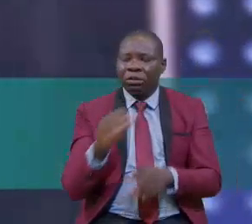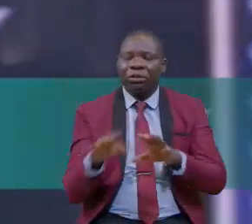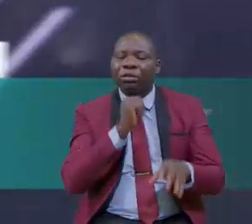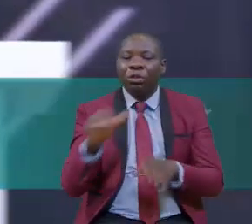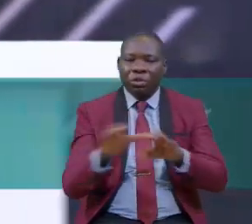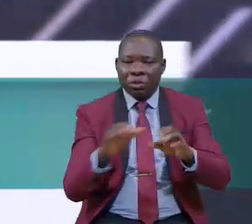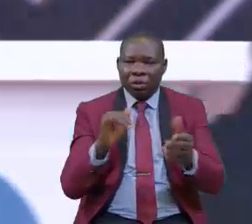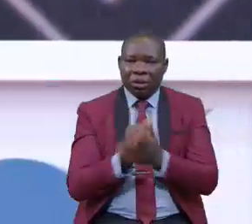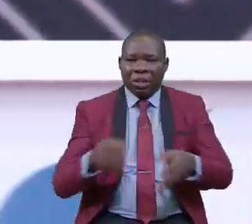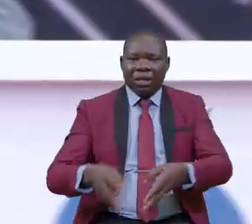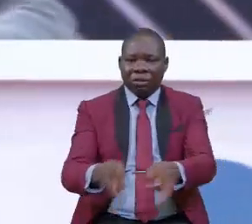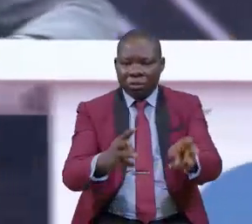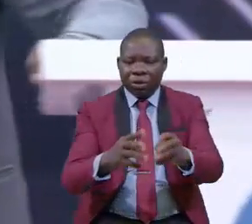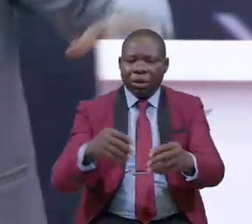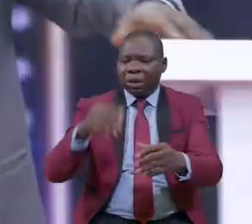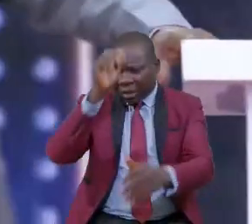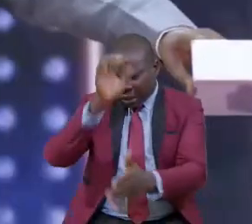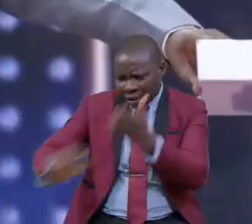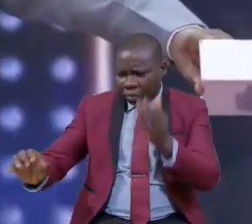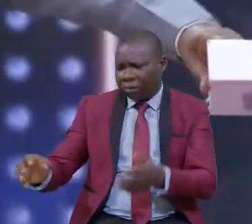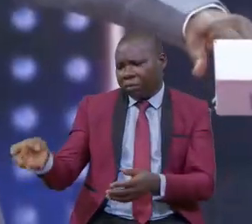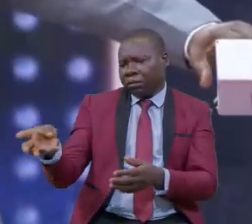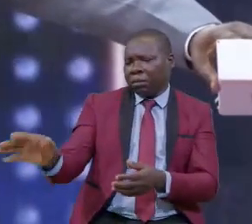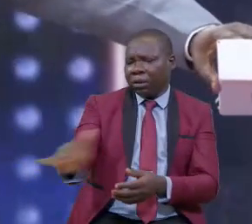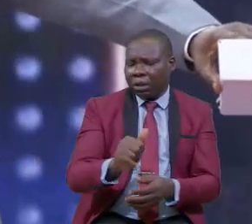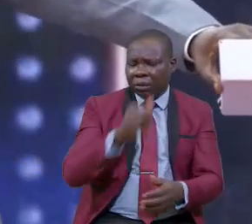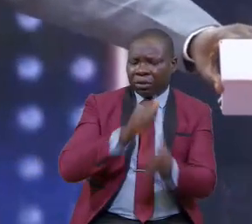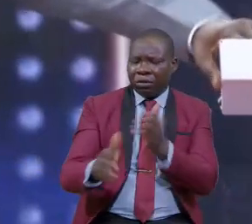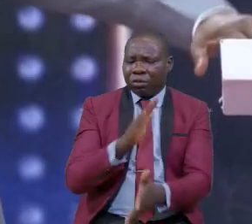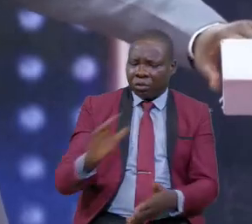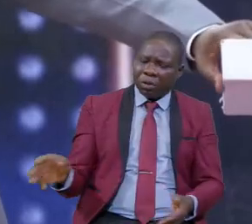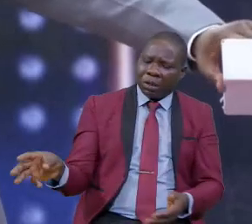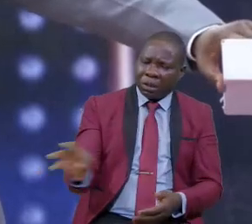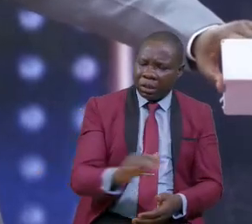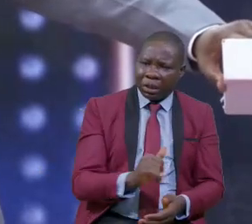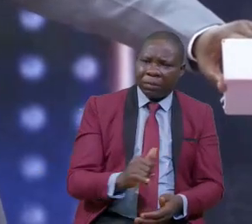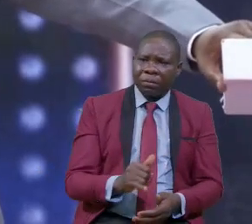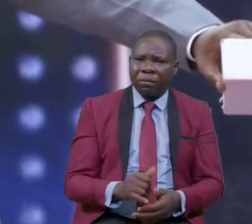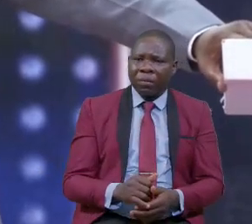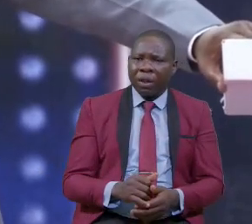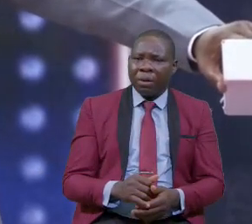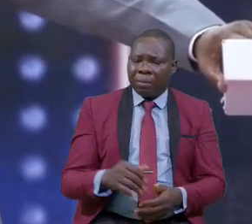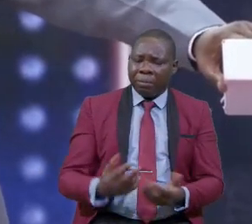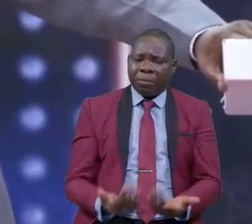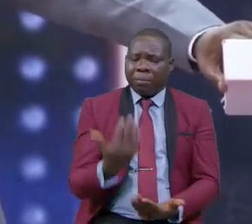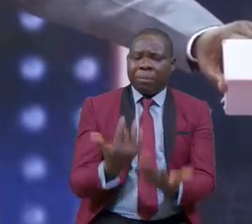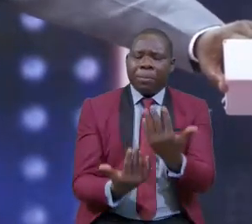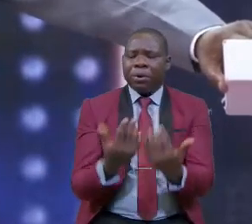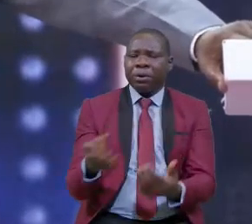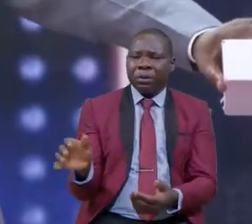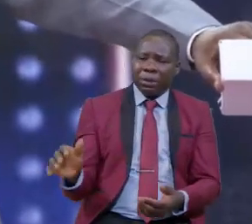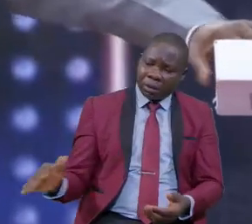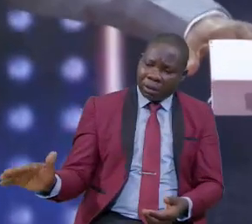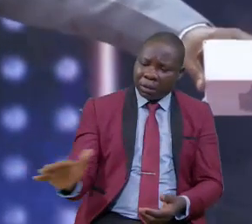those things. Burn them up. And when you do, the Lord himself will give you